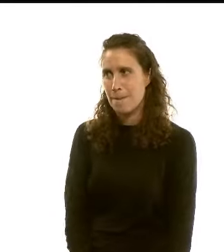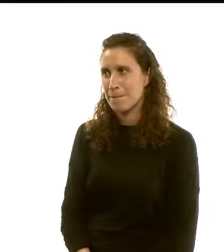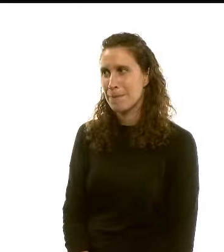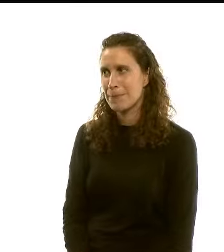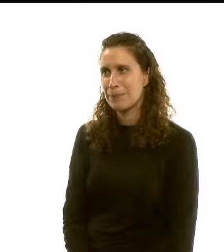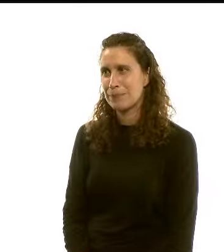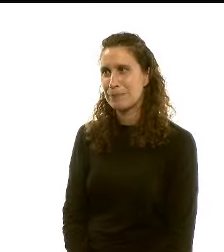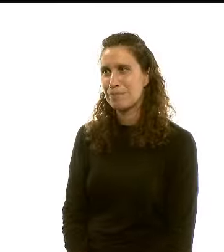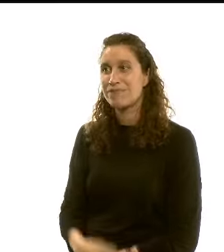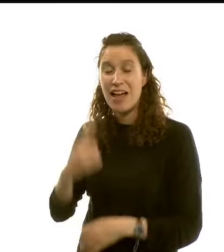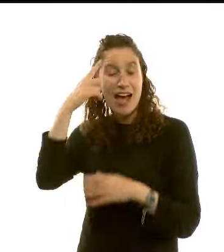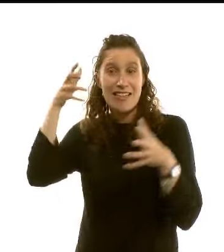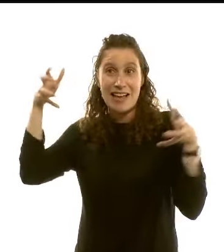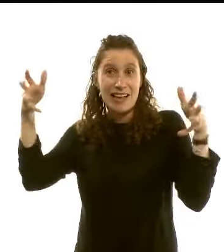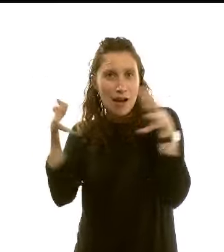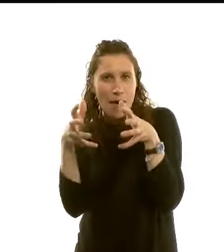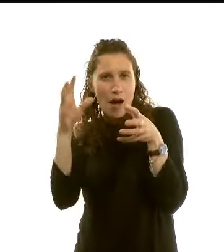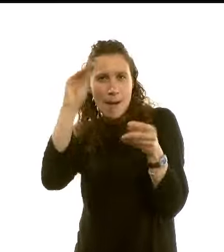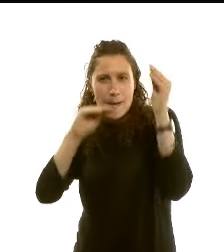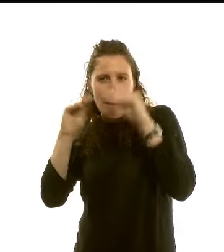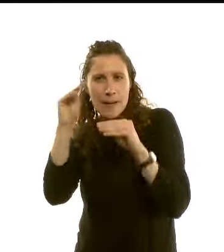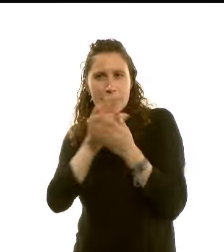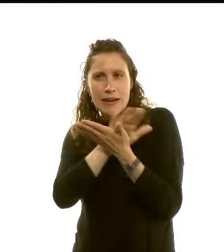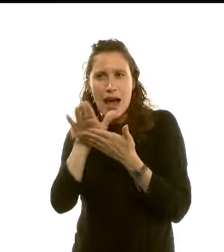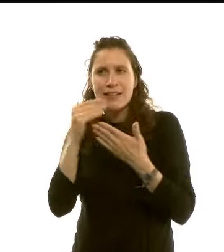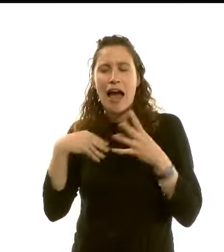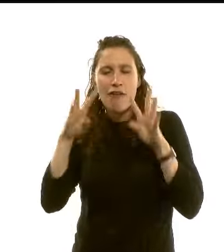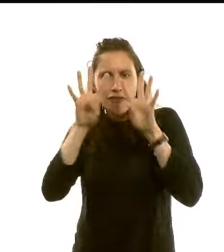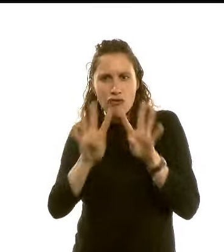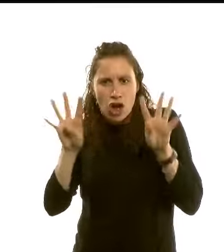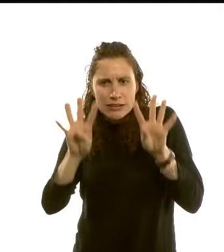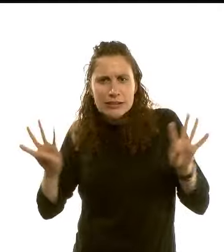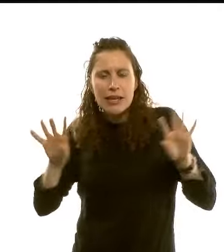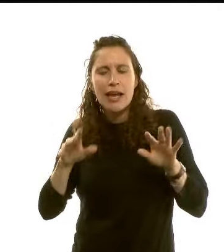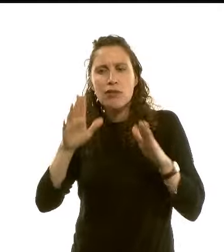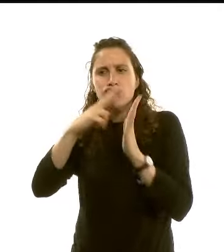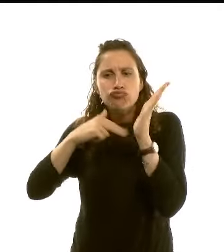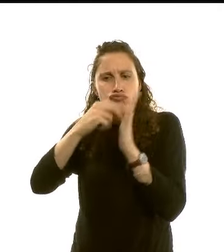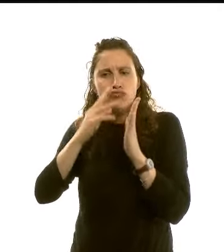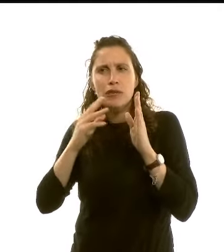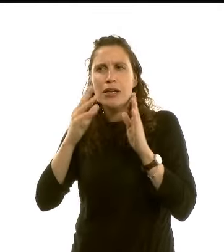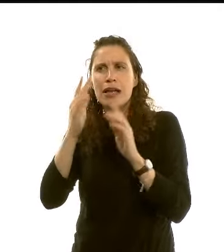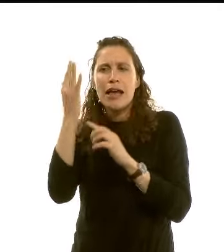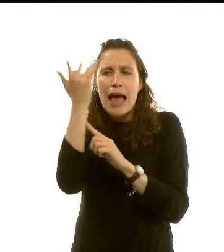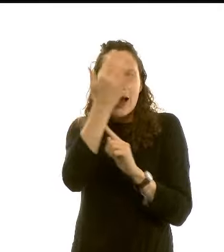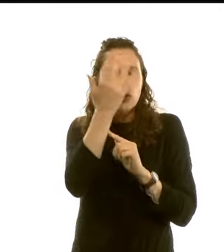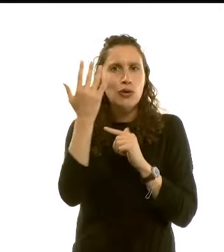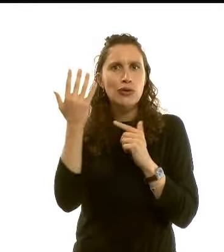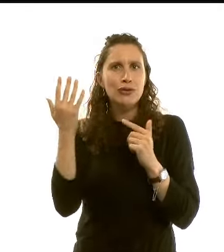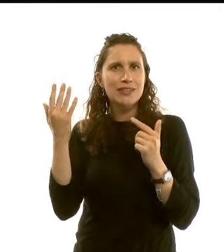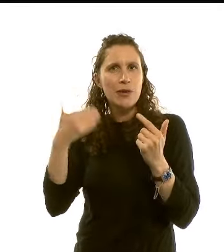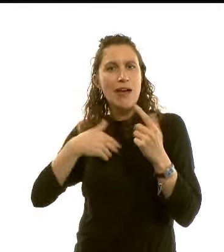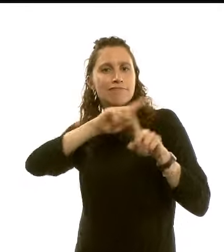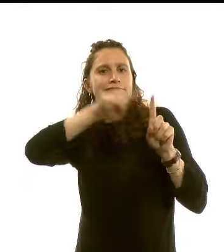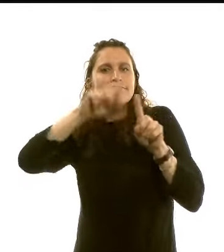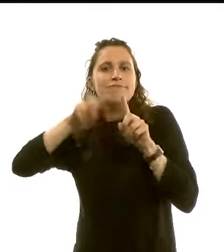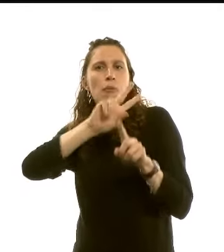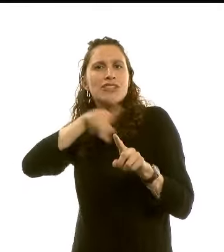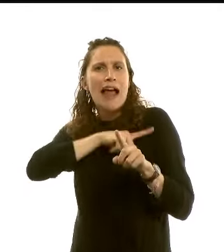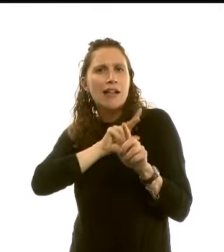I think it's coming together really nice. I love that we've got the icing and the frosting and candles. I love the fact we've got contrasting personalities shining